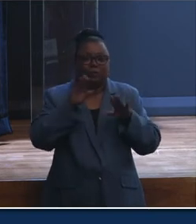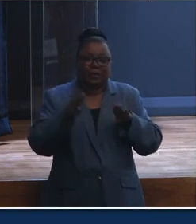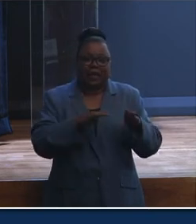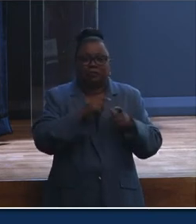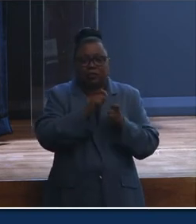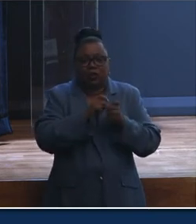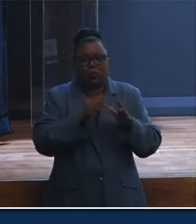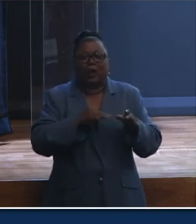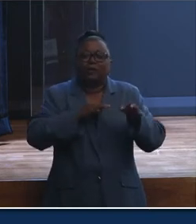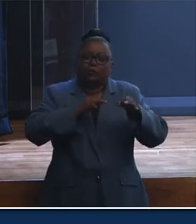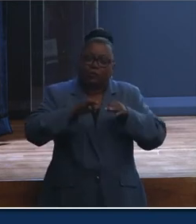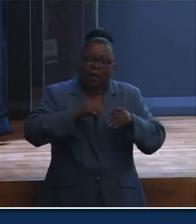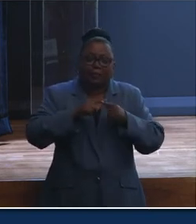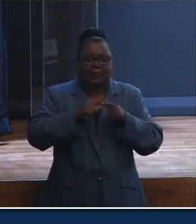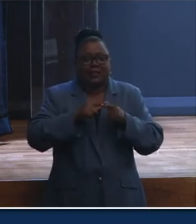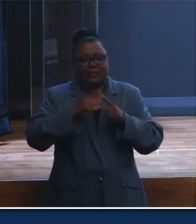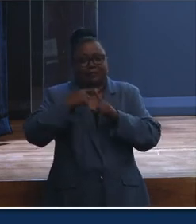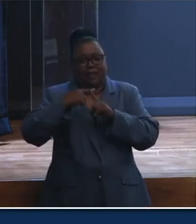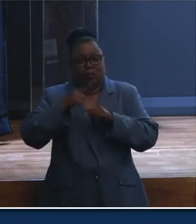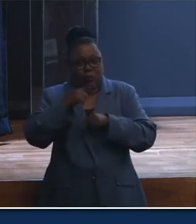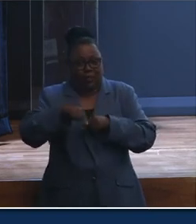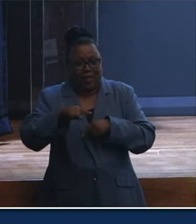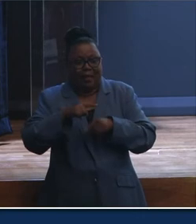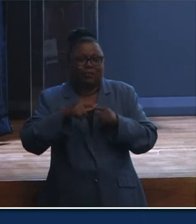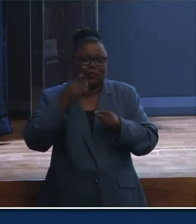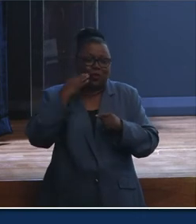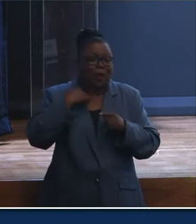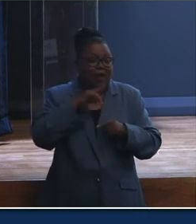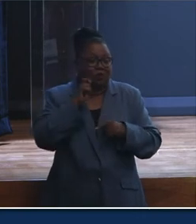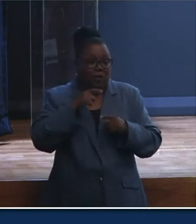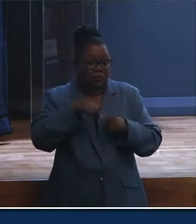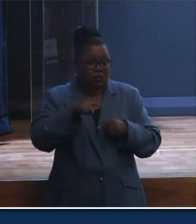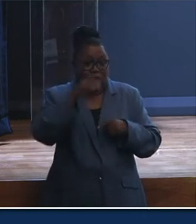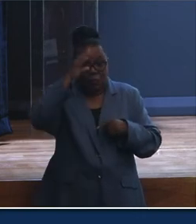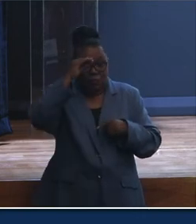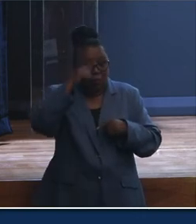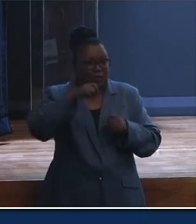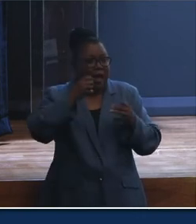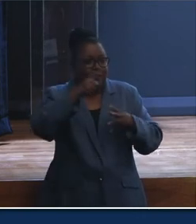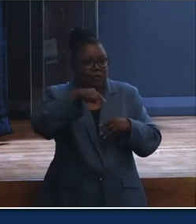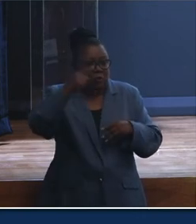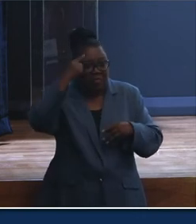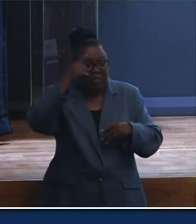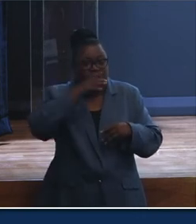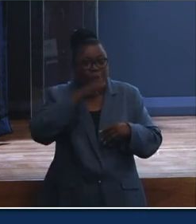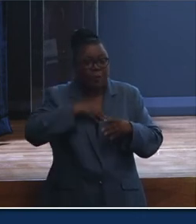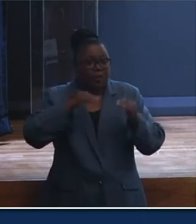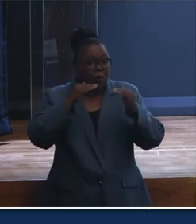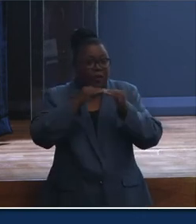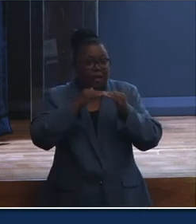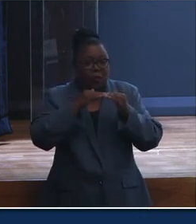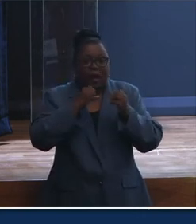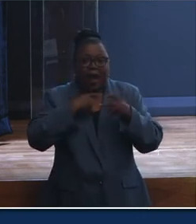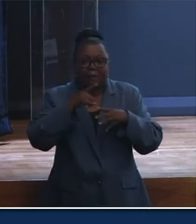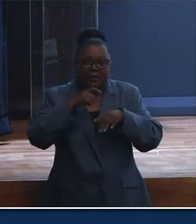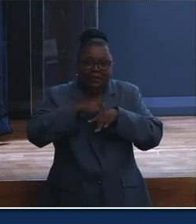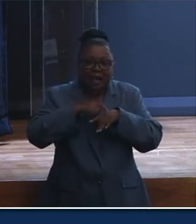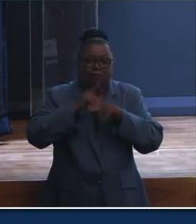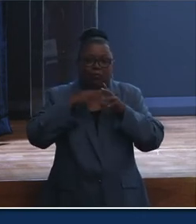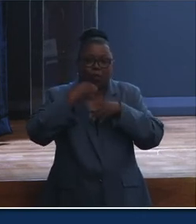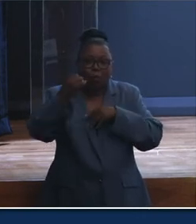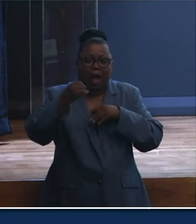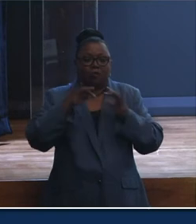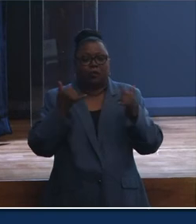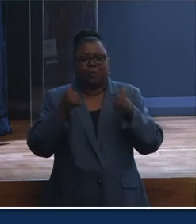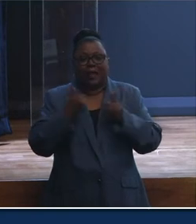We ascribe these attributes to them. You know, I have a question for you boys over there. How many of you think that women are your equal? How many times when you go out